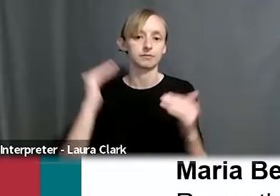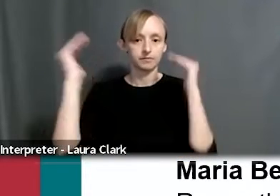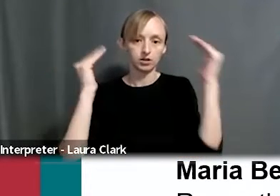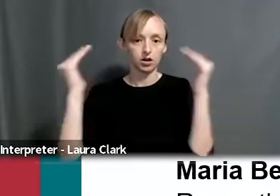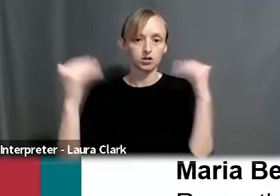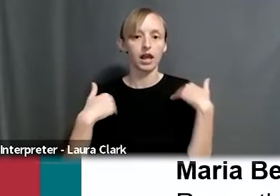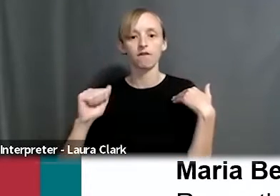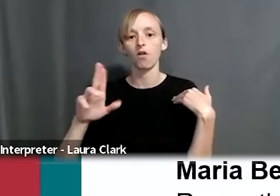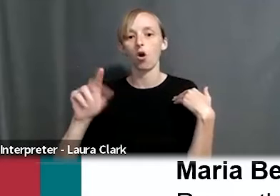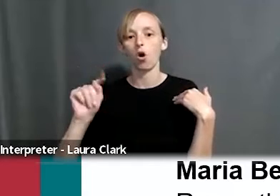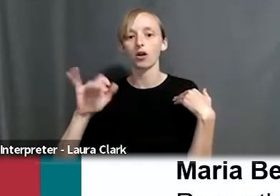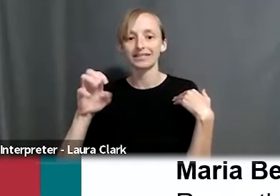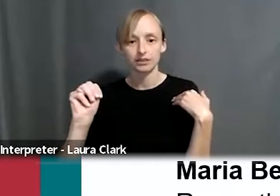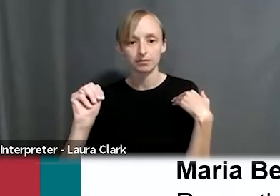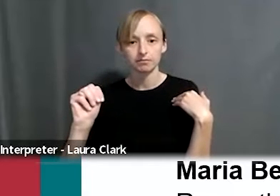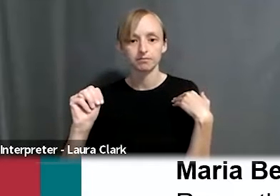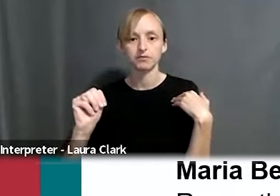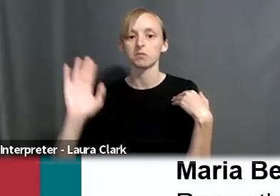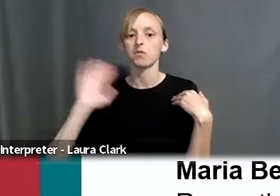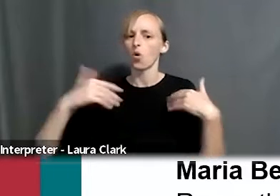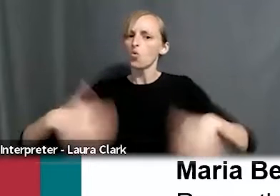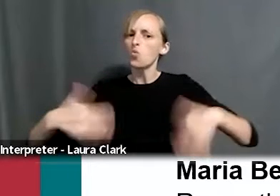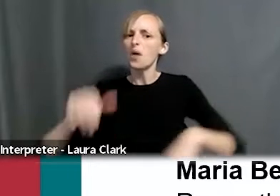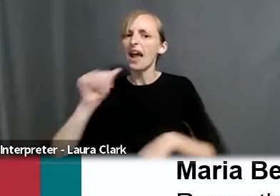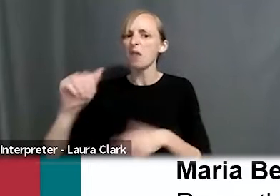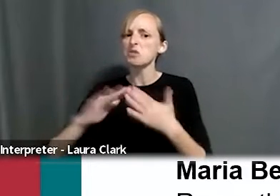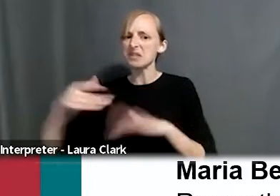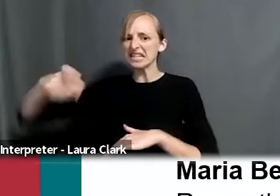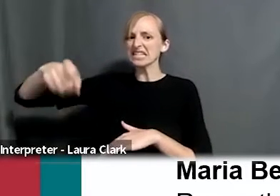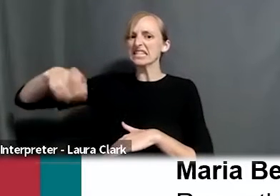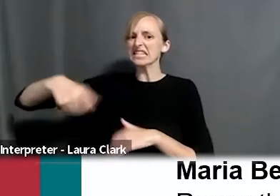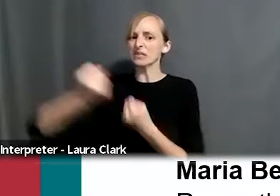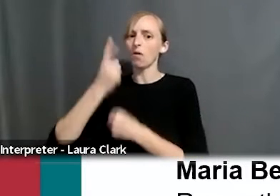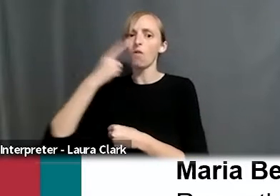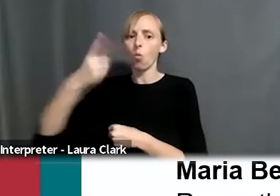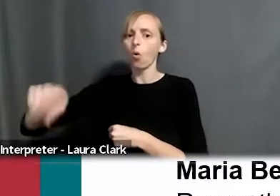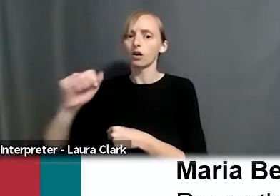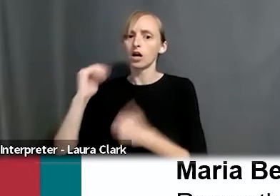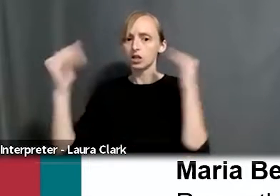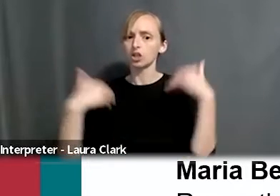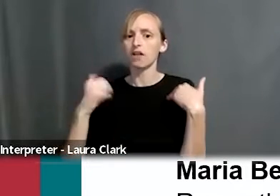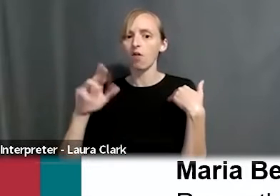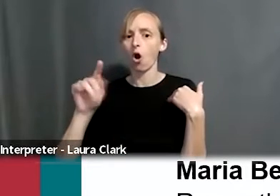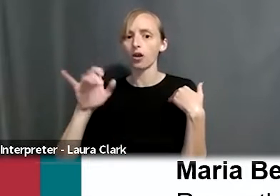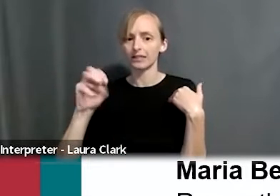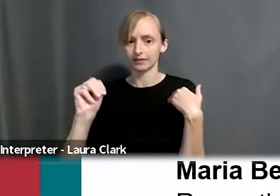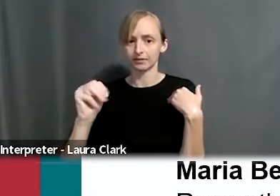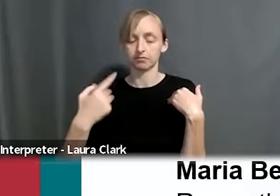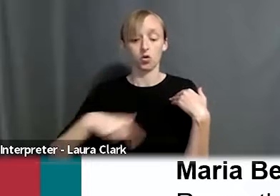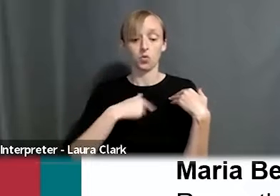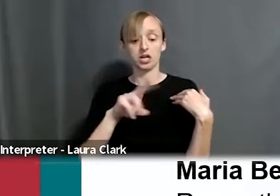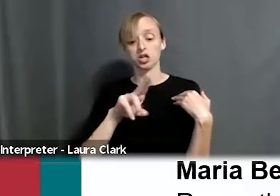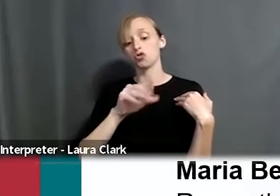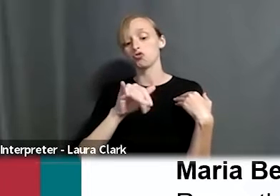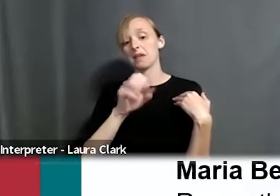have autism. And that was just a huge need in our Ann Arbor community, it turned out. So we, as UMAIS, decided that was a need we needed to meet. So